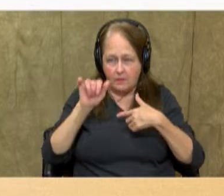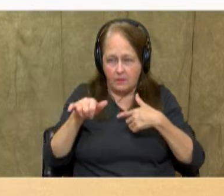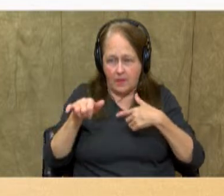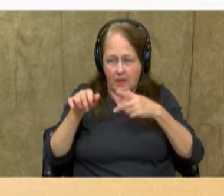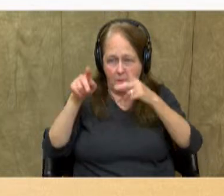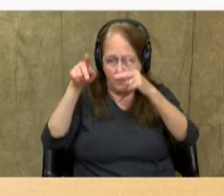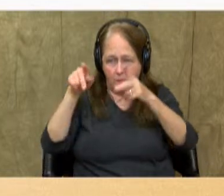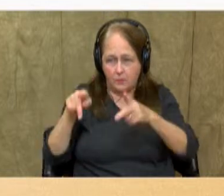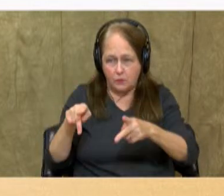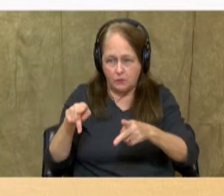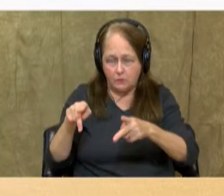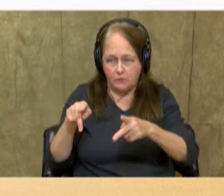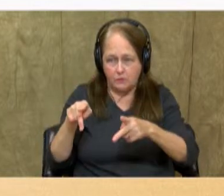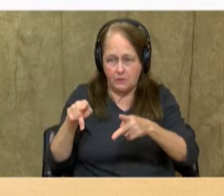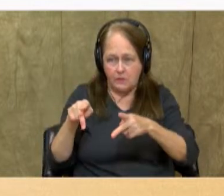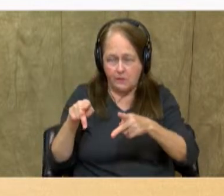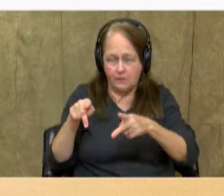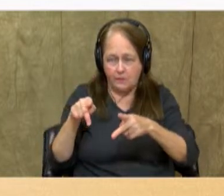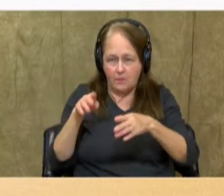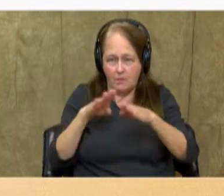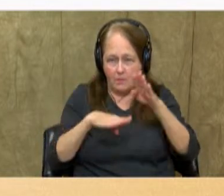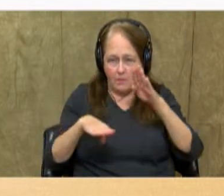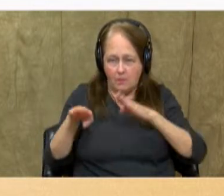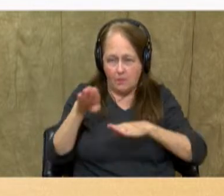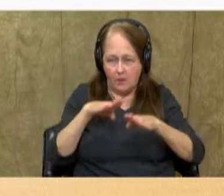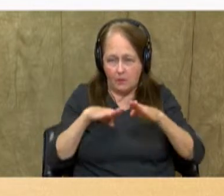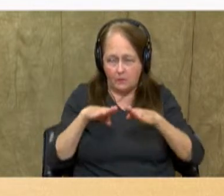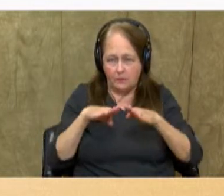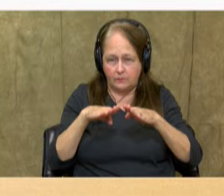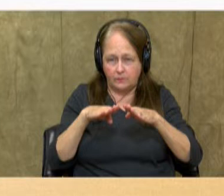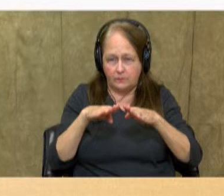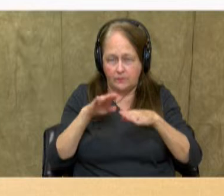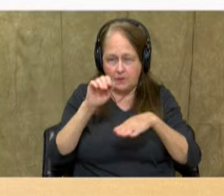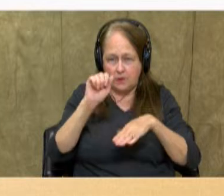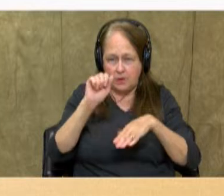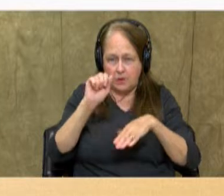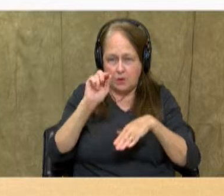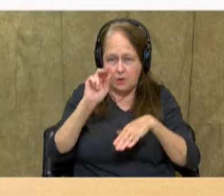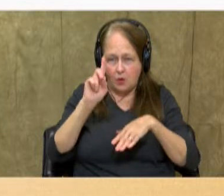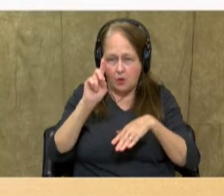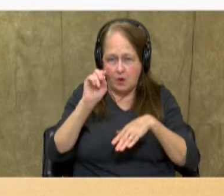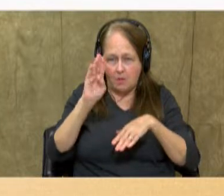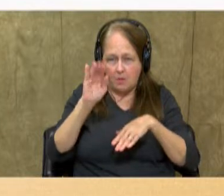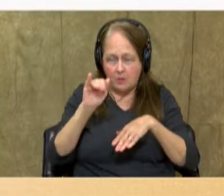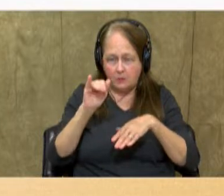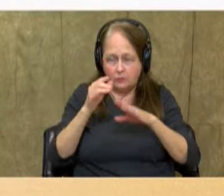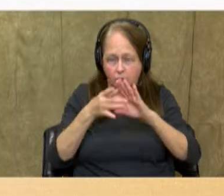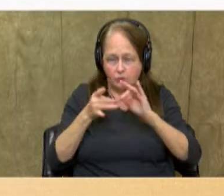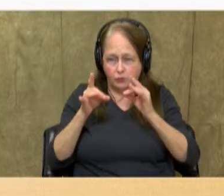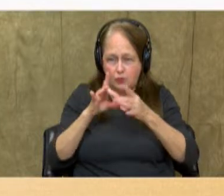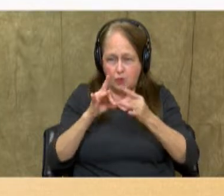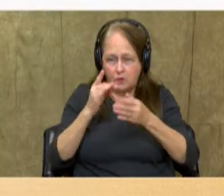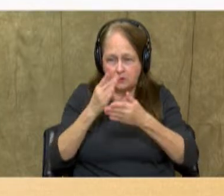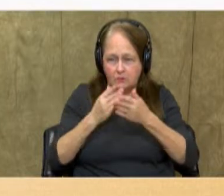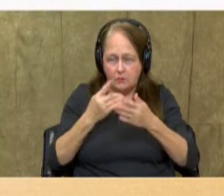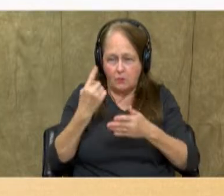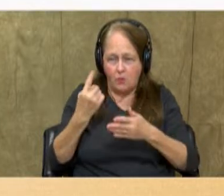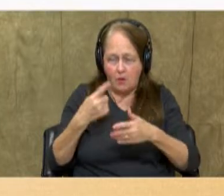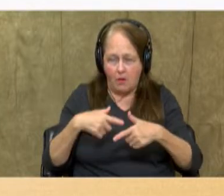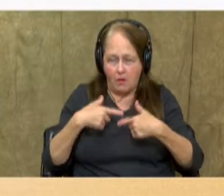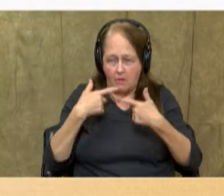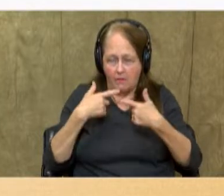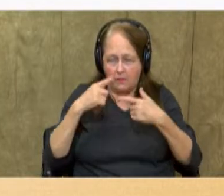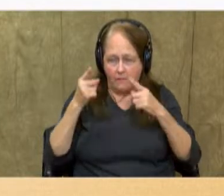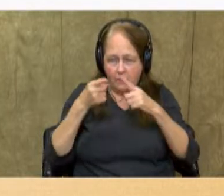today as well. Now, let's recap. An autobiography is the story of someone's life. It's written in